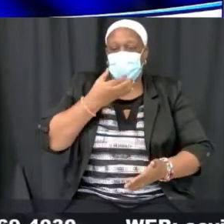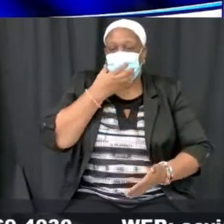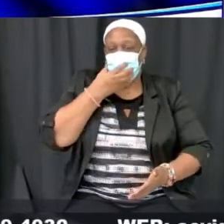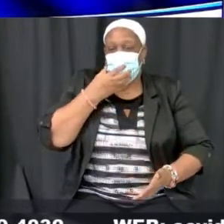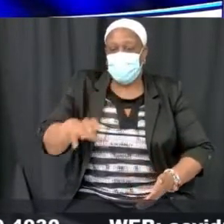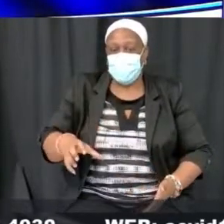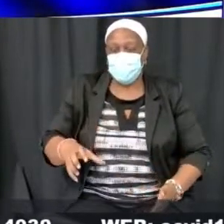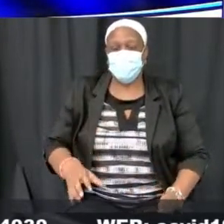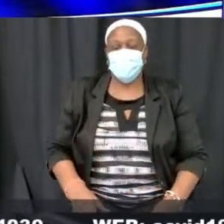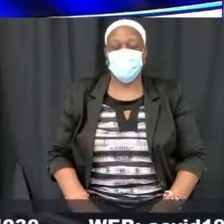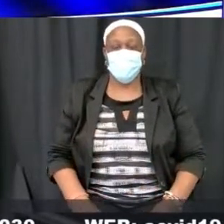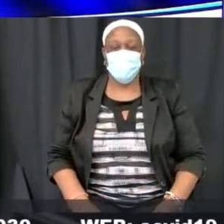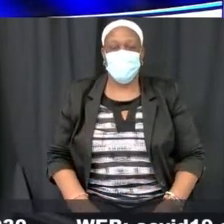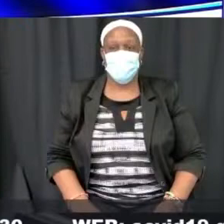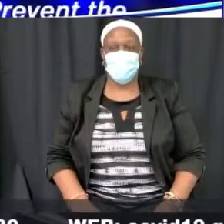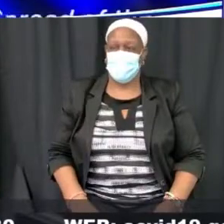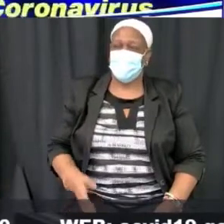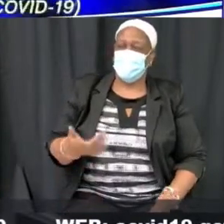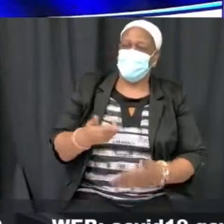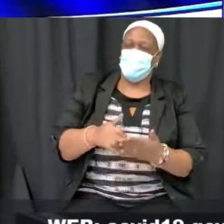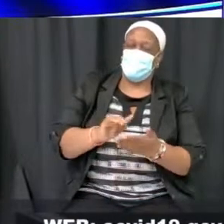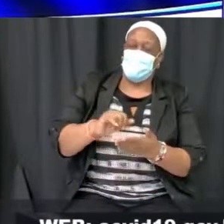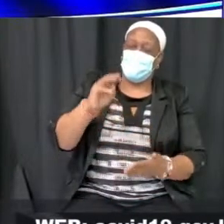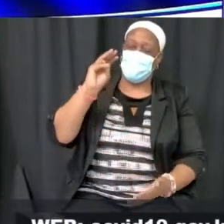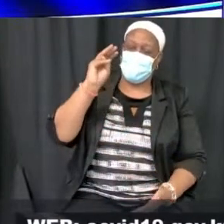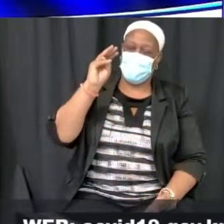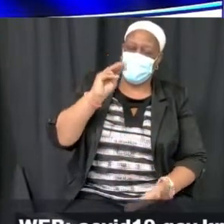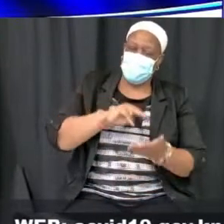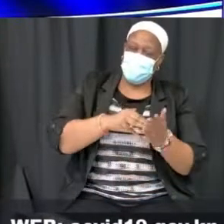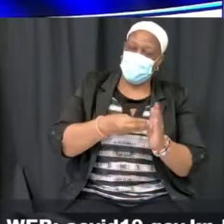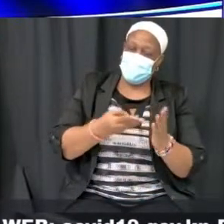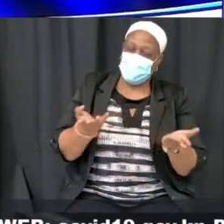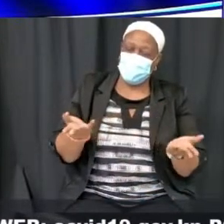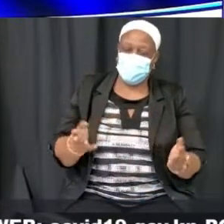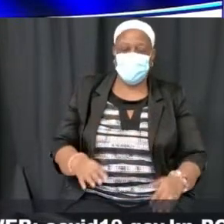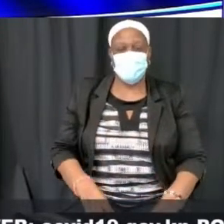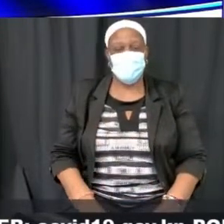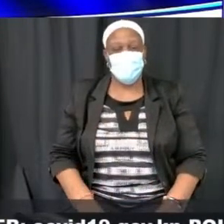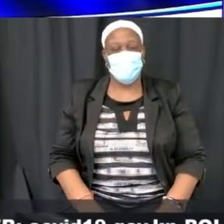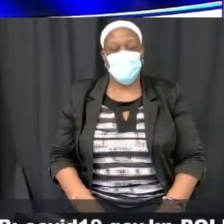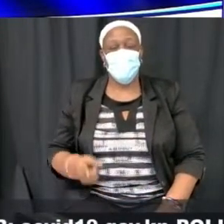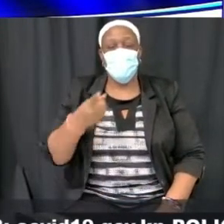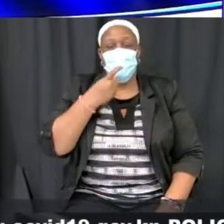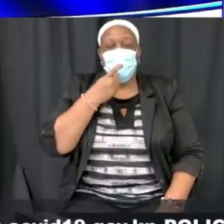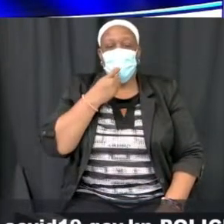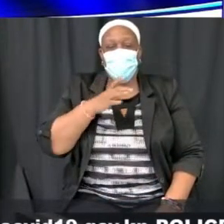Then closely related to that, we would hear them with, "Who feels it knows it."